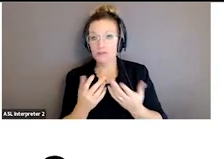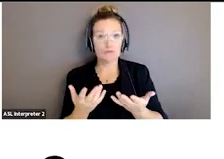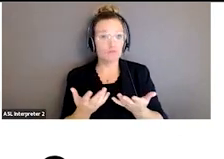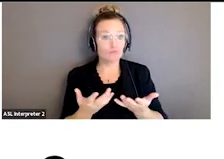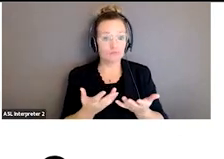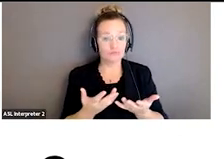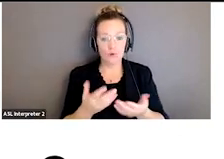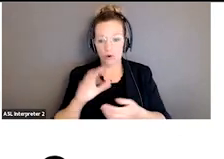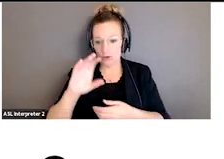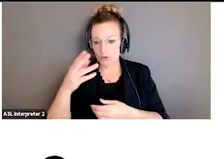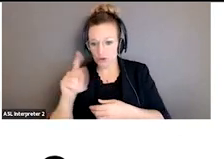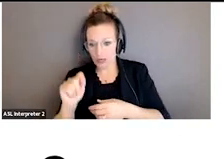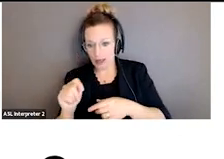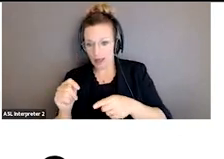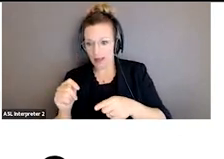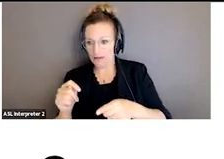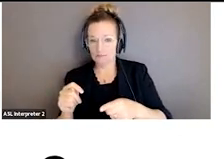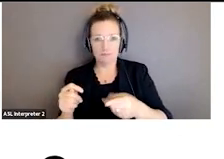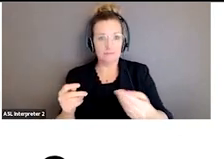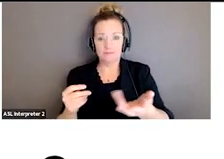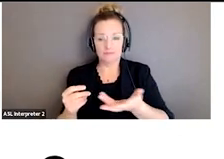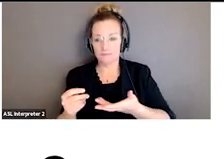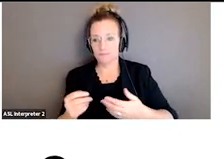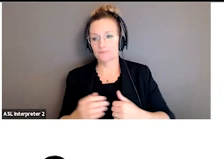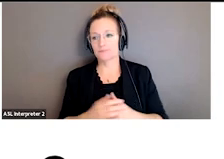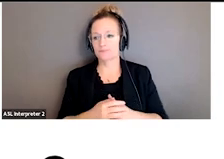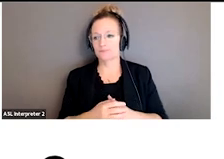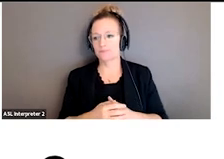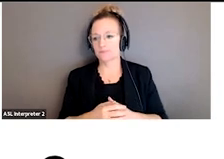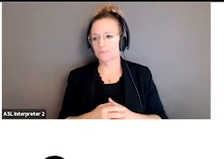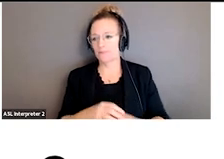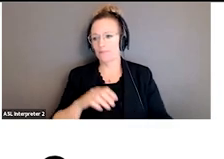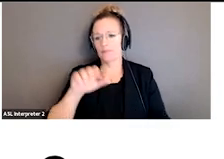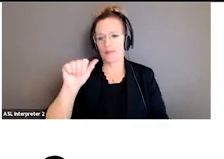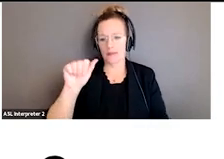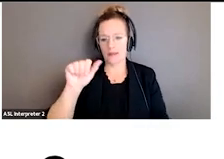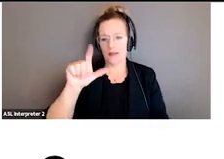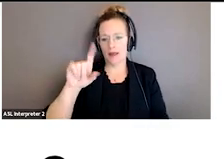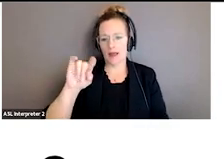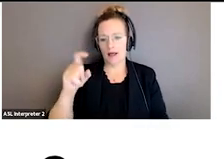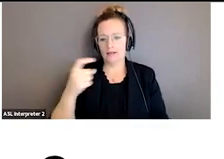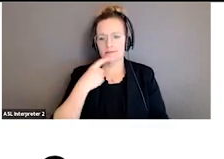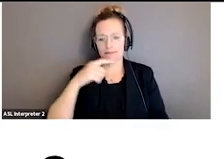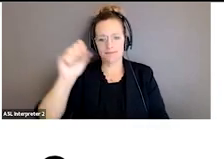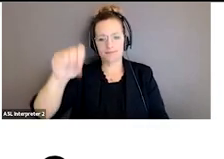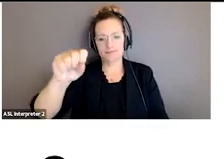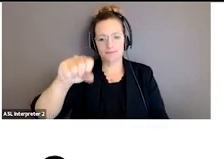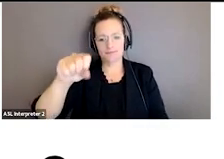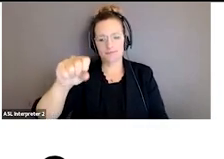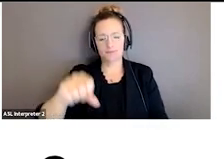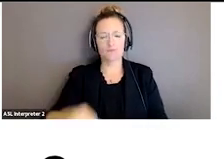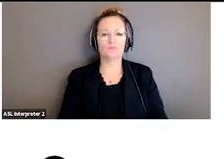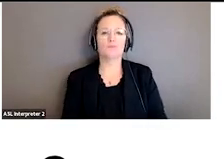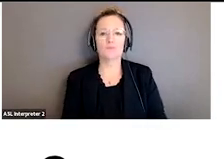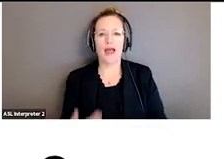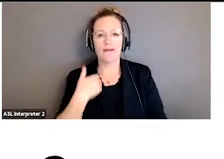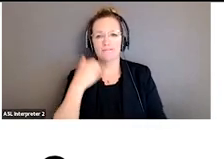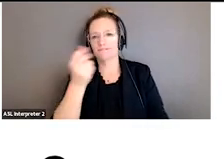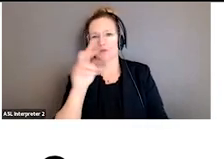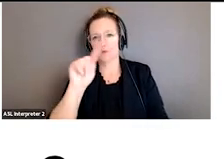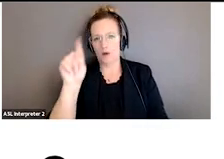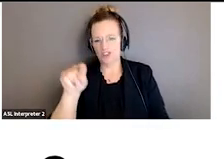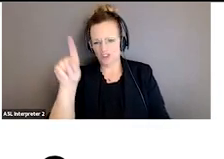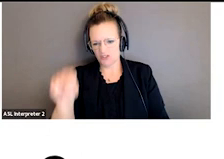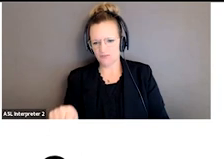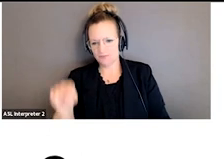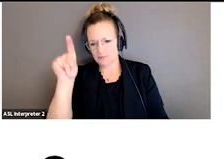in the chat currently. Yeah, I have a couple for you. Okay. Okay, so there are a